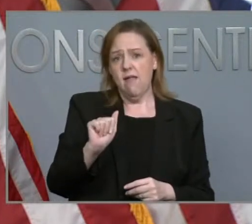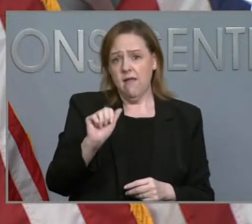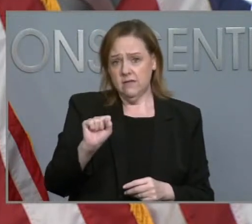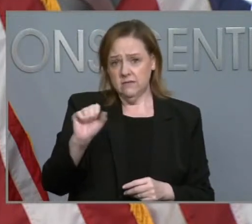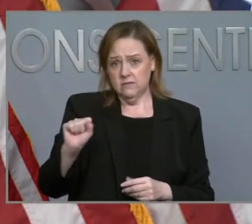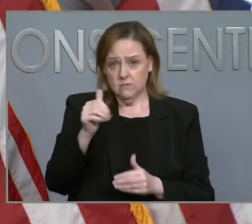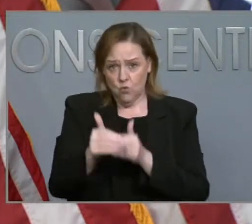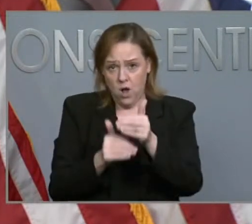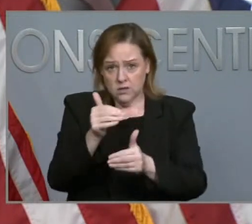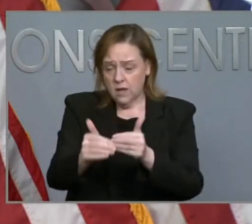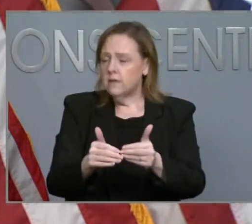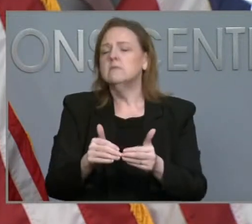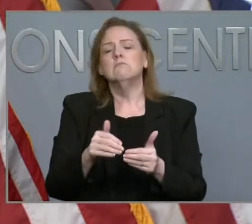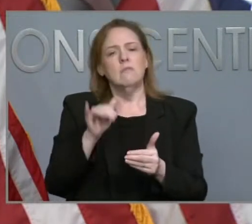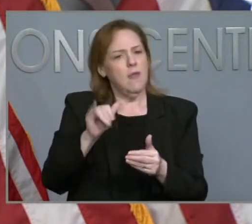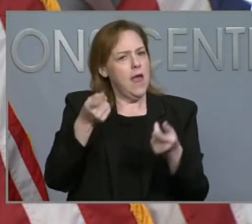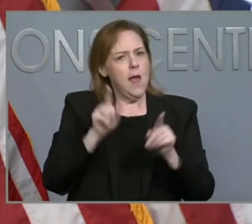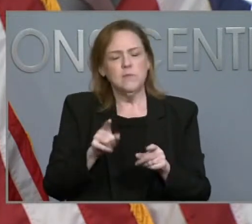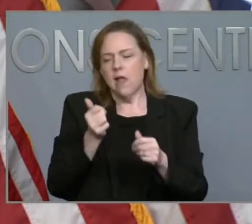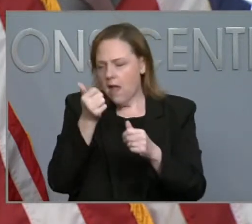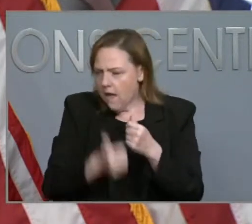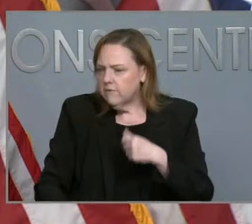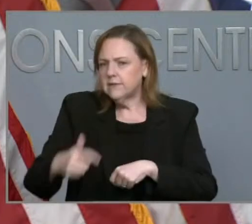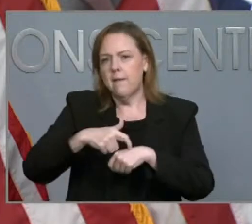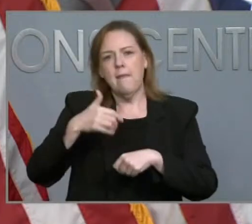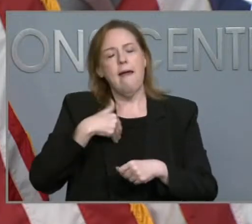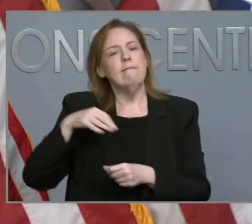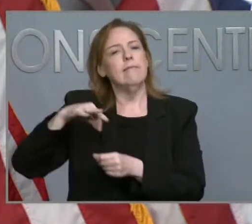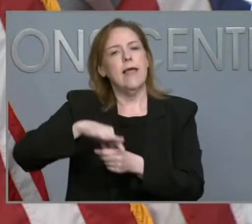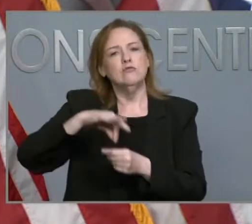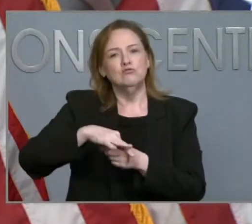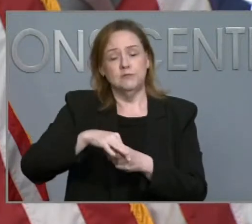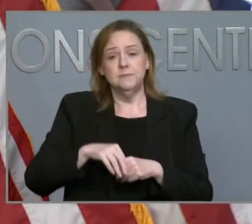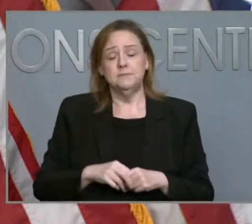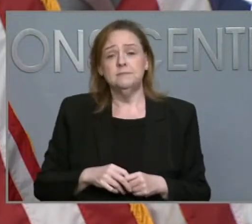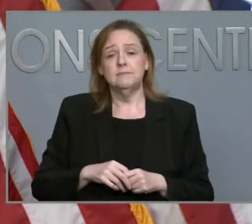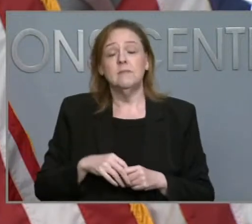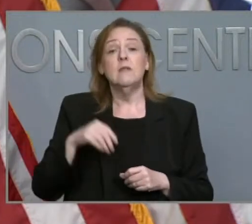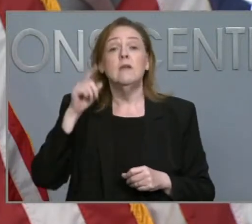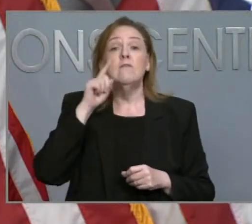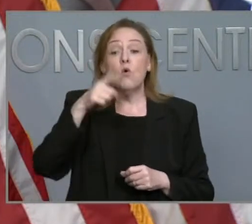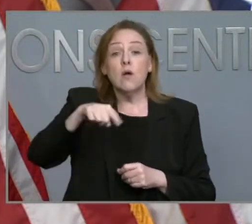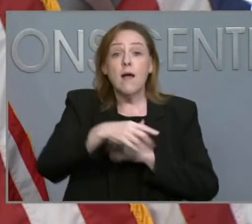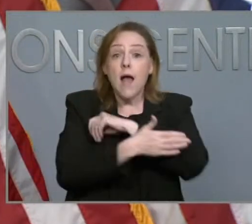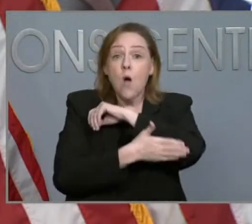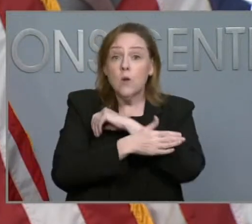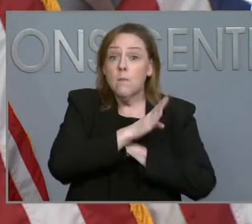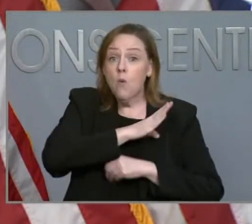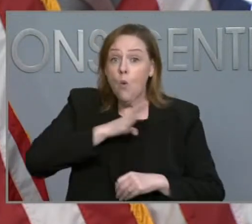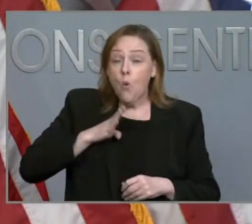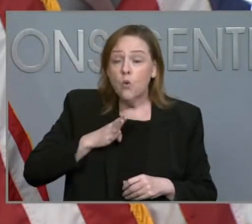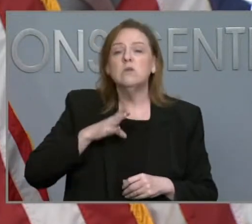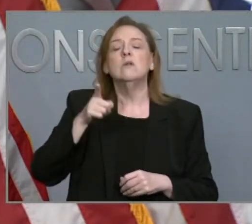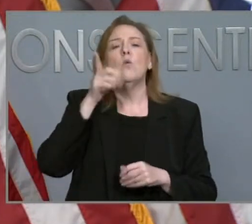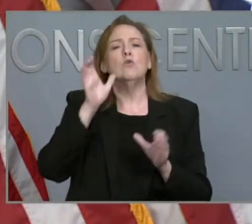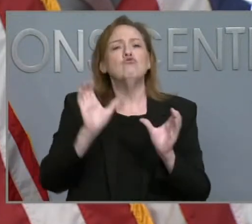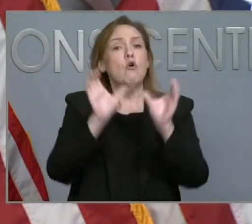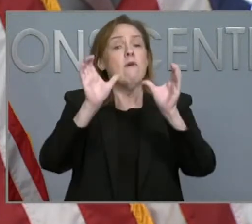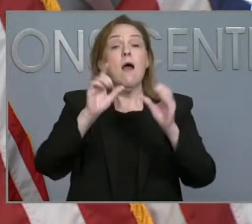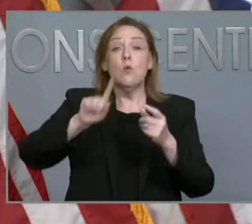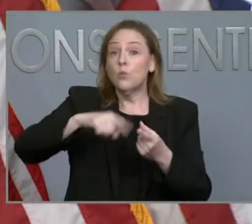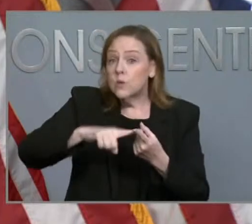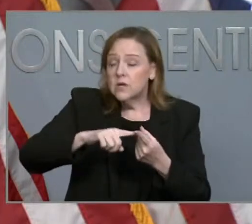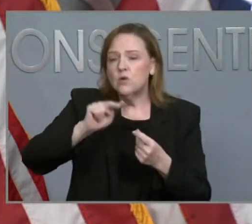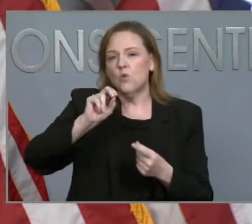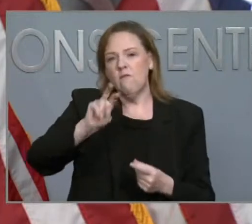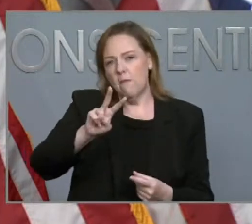election. For local contests, the county boards will certify results on November 15th. For all